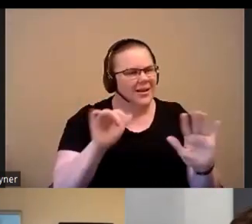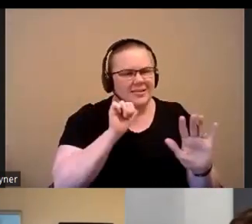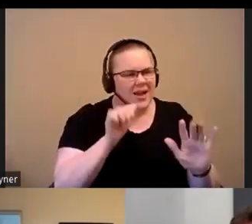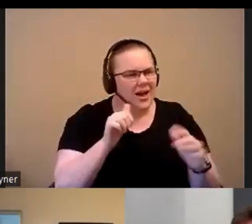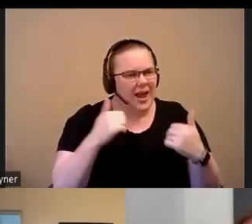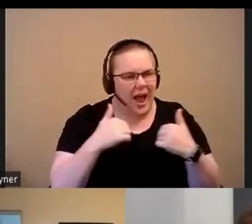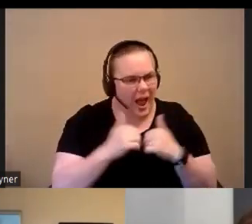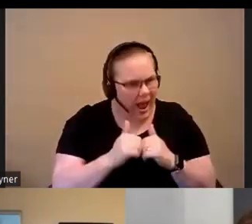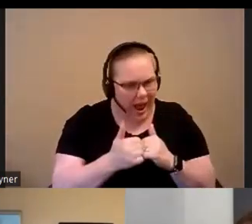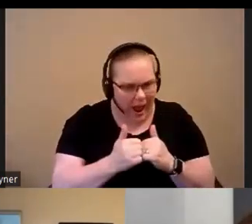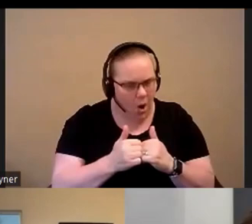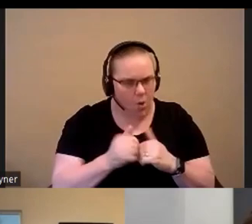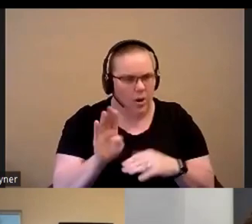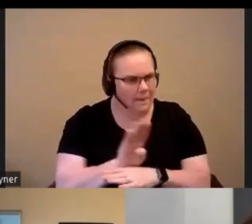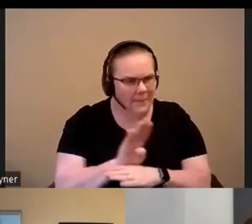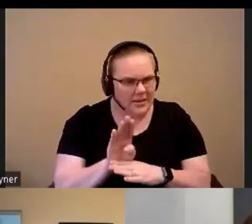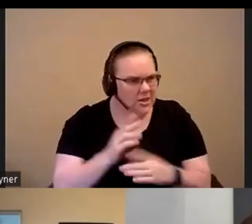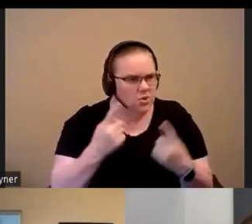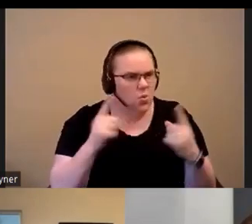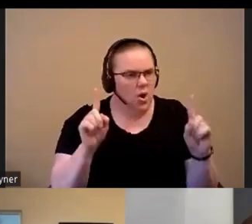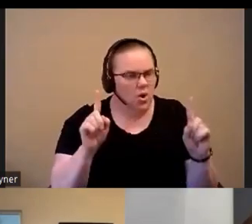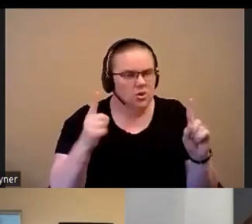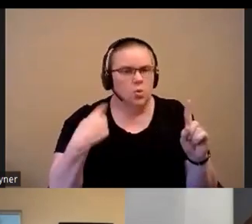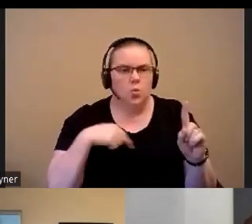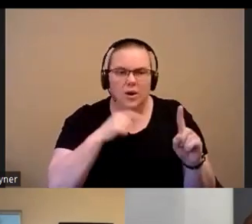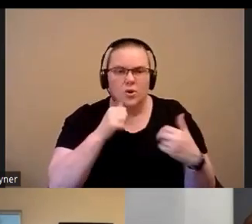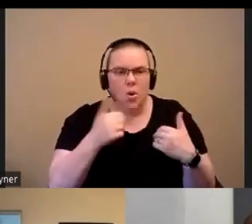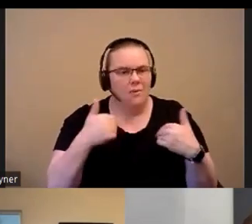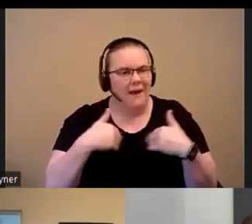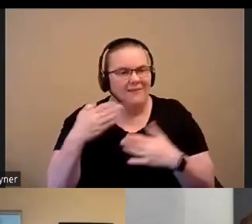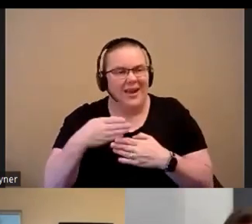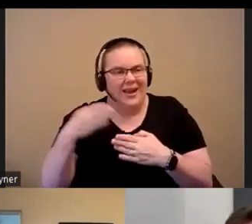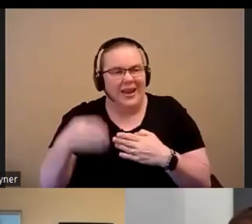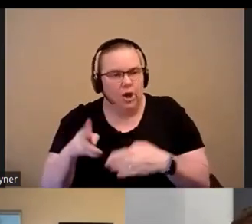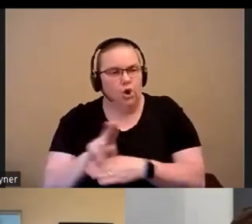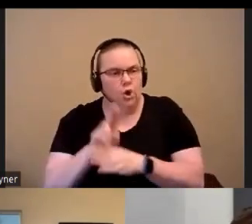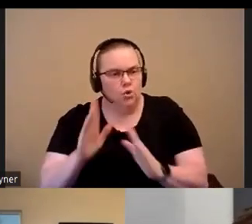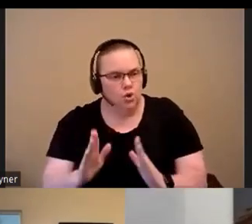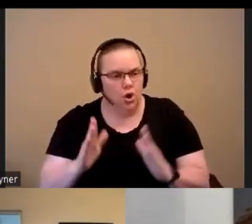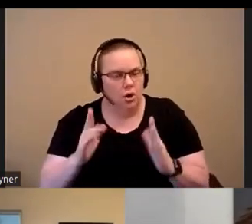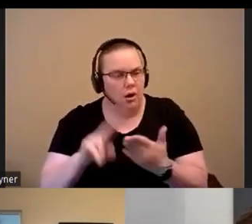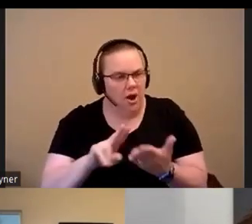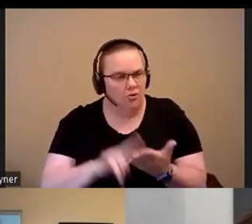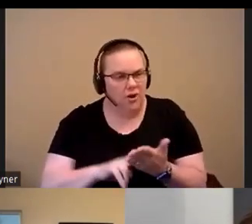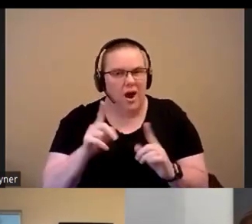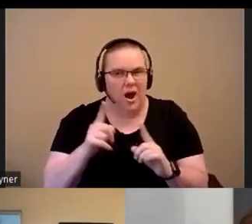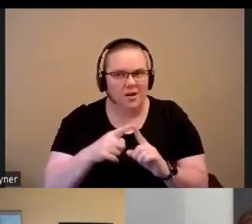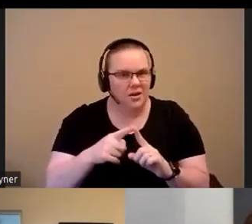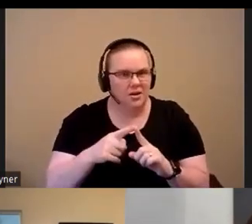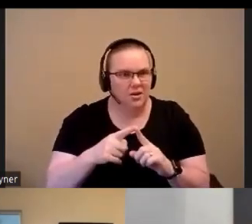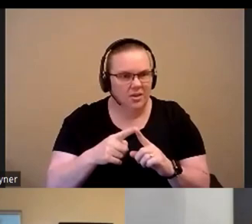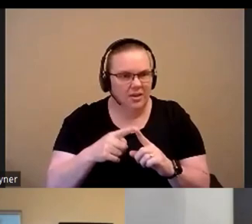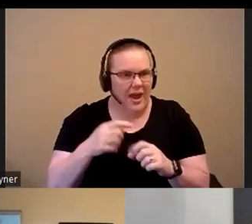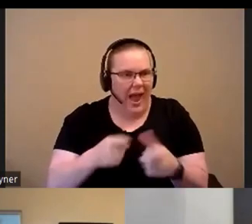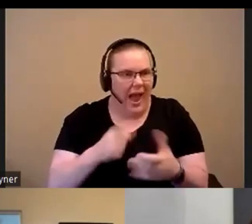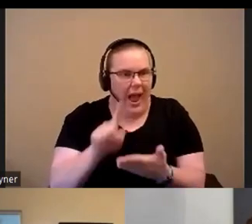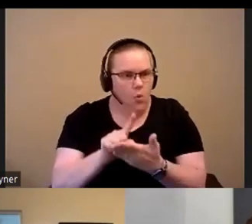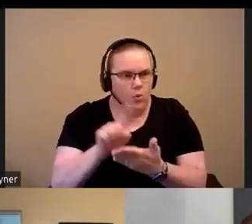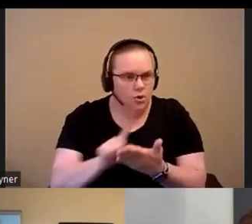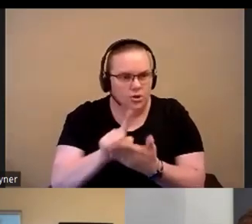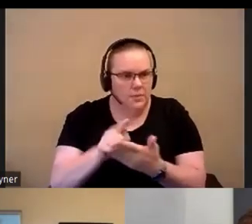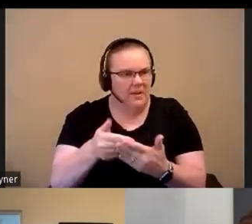We don't have an actual end user contract until hours before the event. We can't do it that